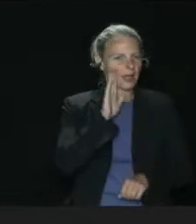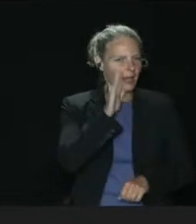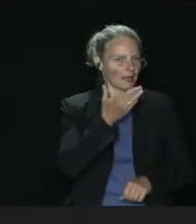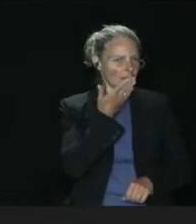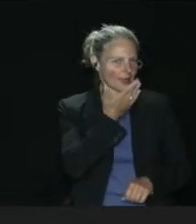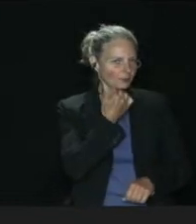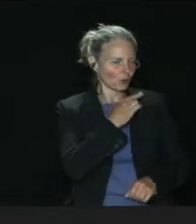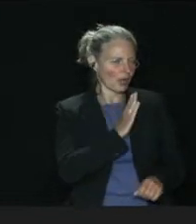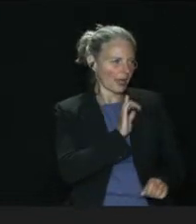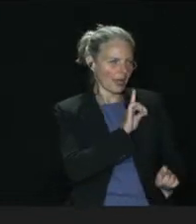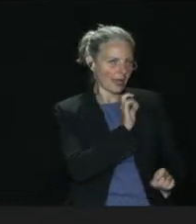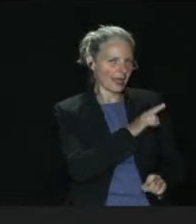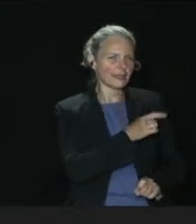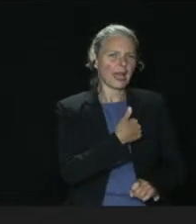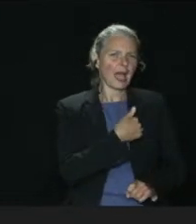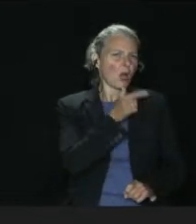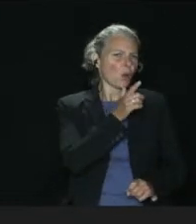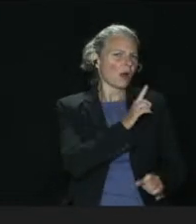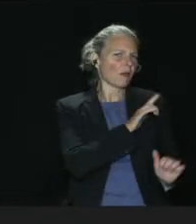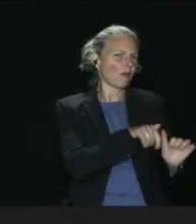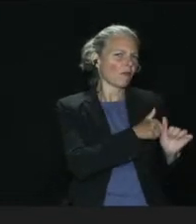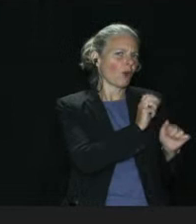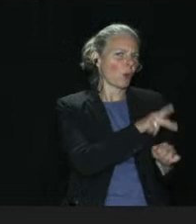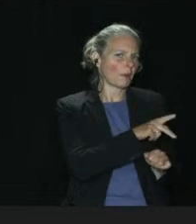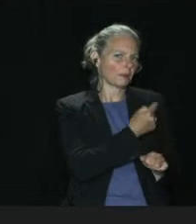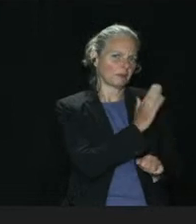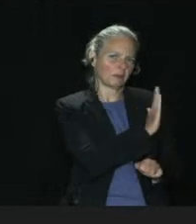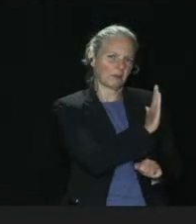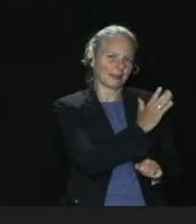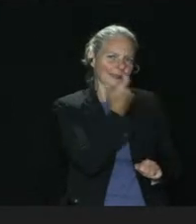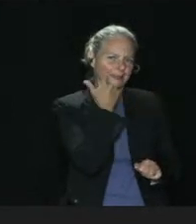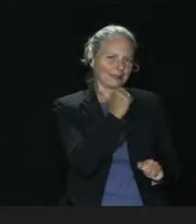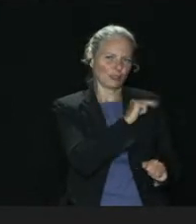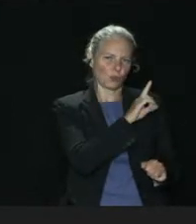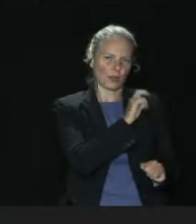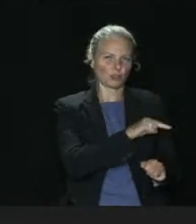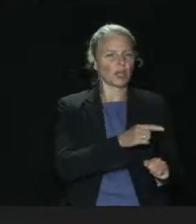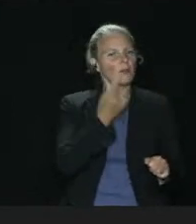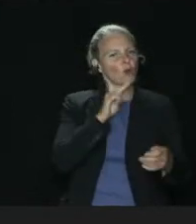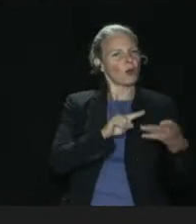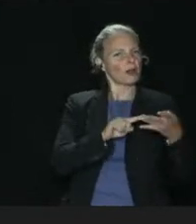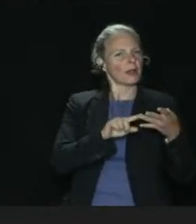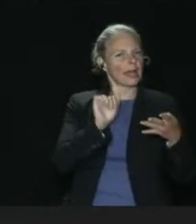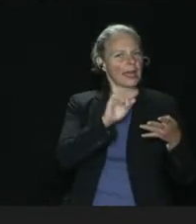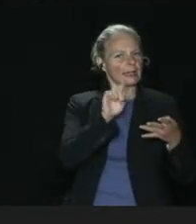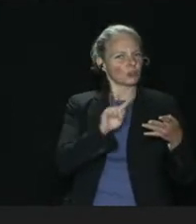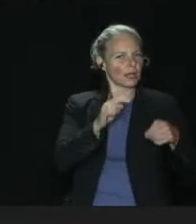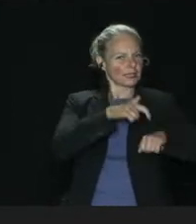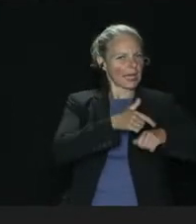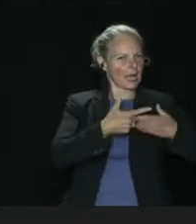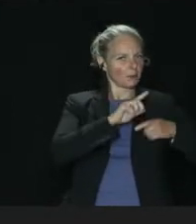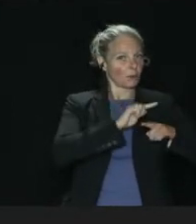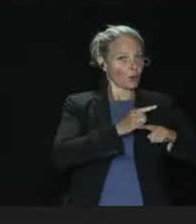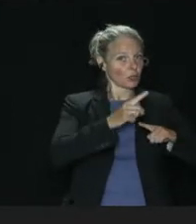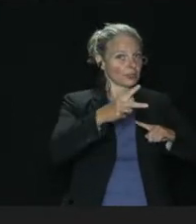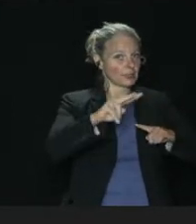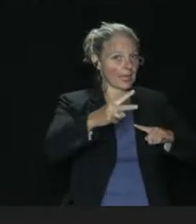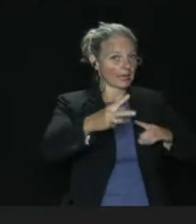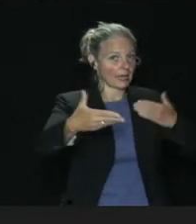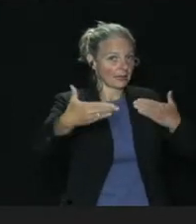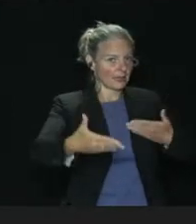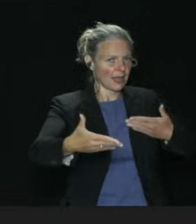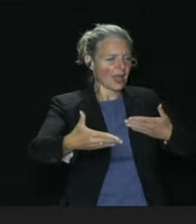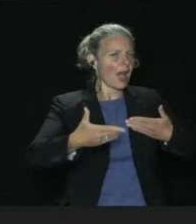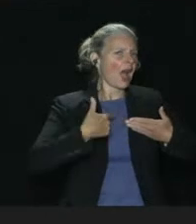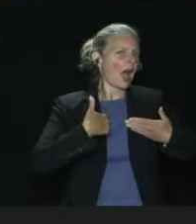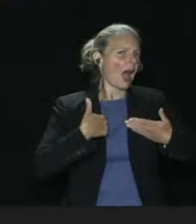what one of my colleagues mentioned about the interval for AstraZeneca. As I understand it, that longer interval based on the studies is best for a first and second